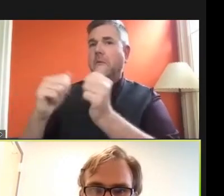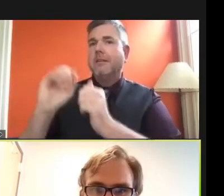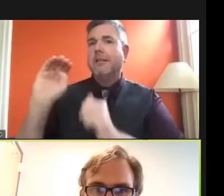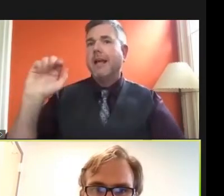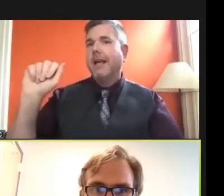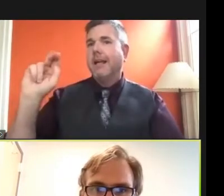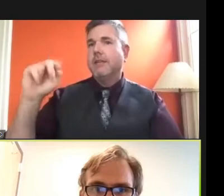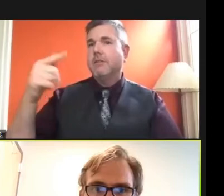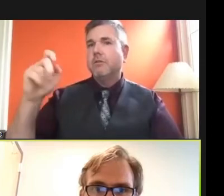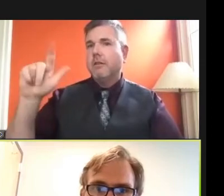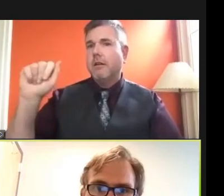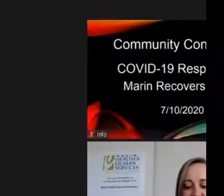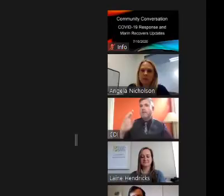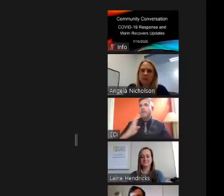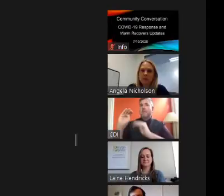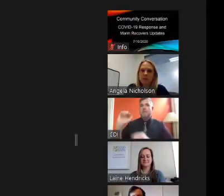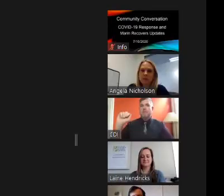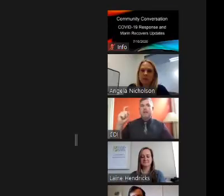screen.